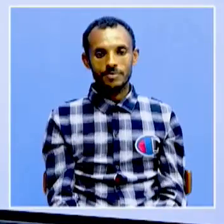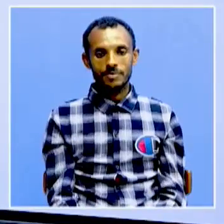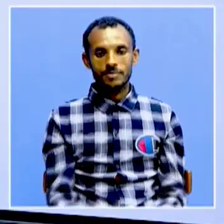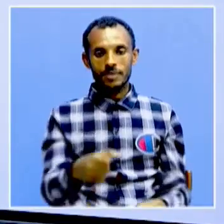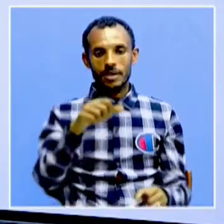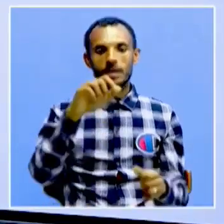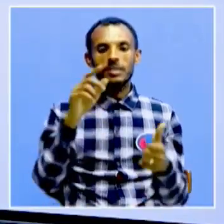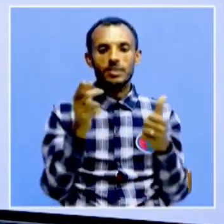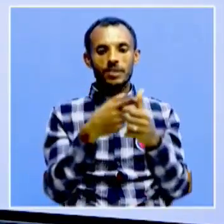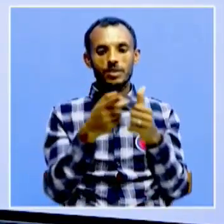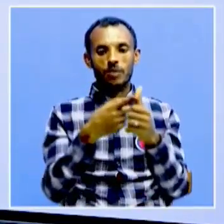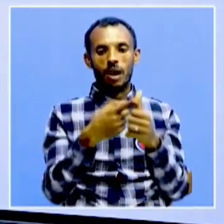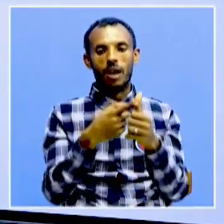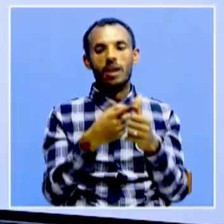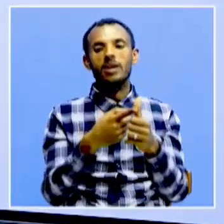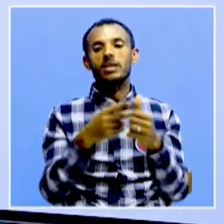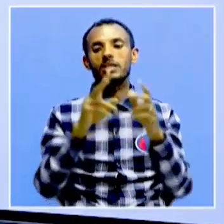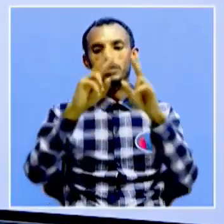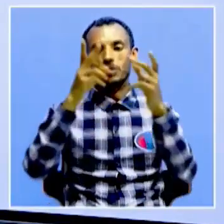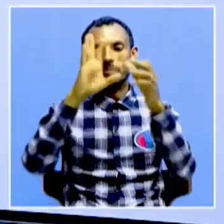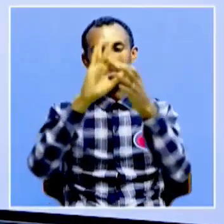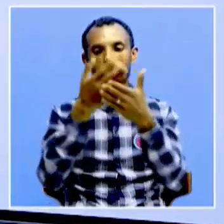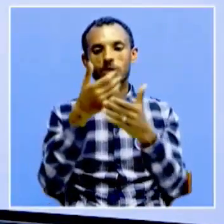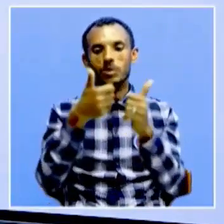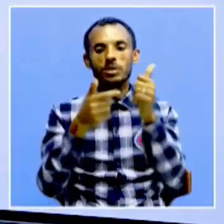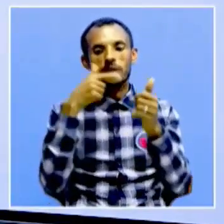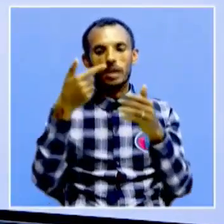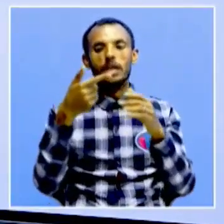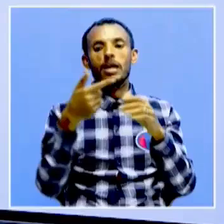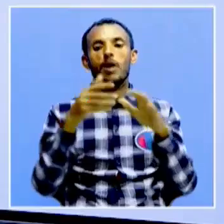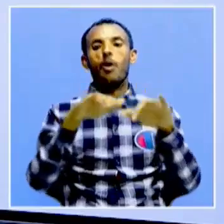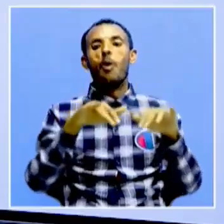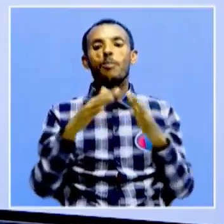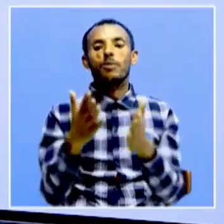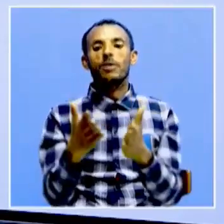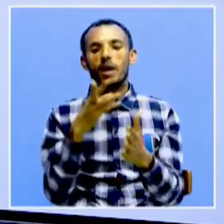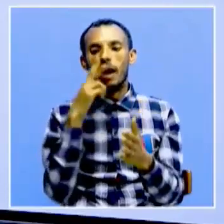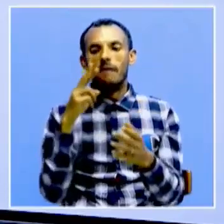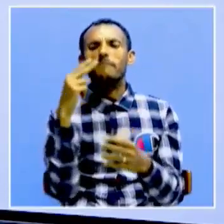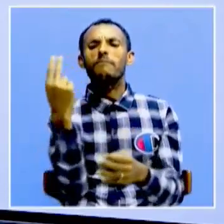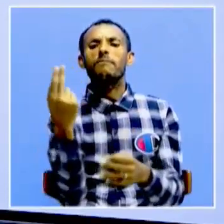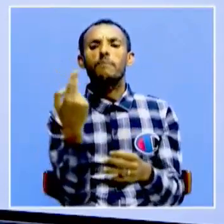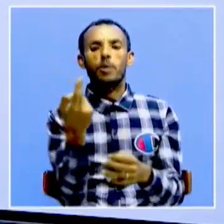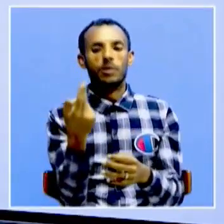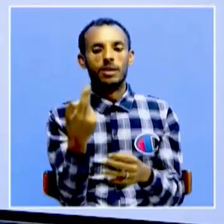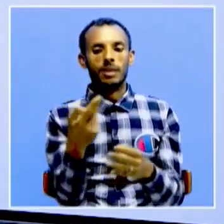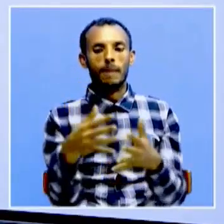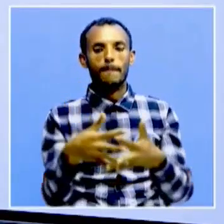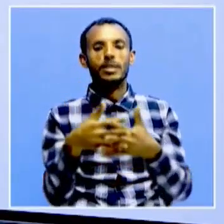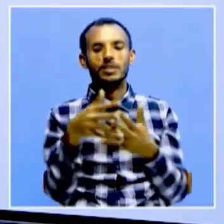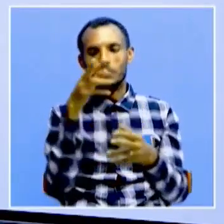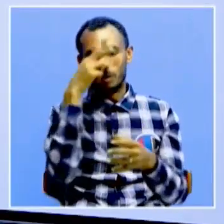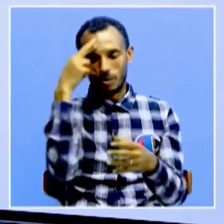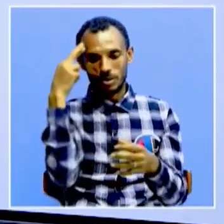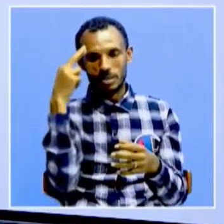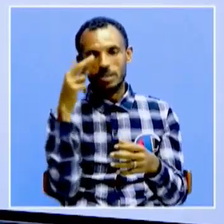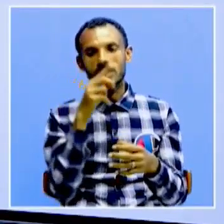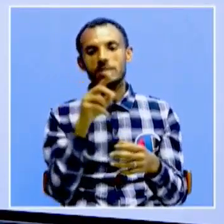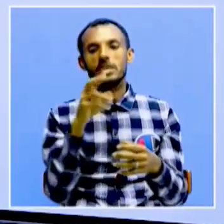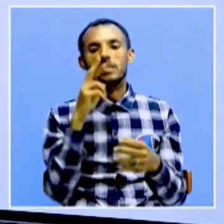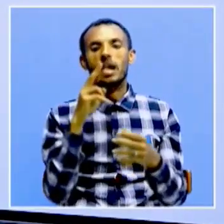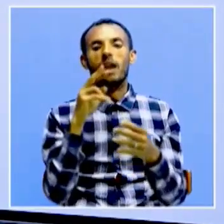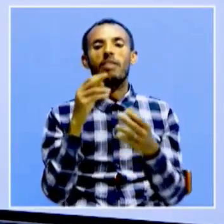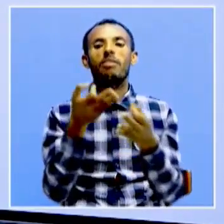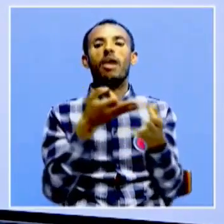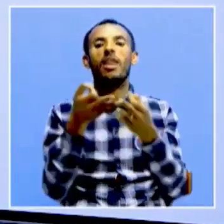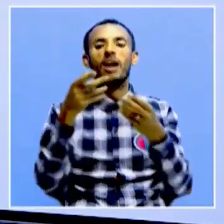Yeah, the first one, right? The first one which says what? Computers are important machines, because the rest are telling